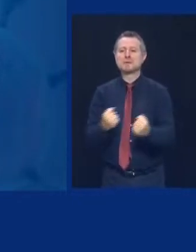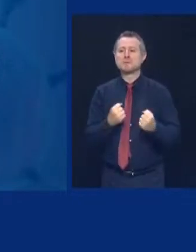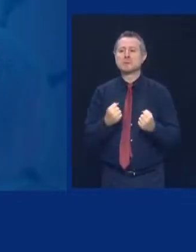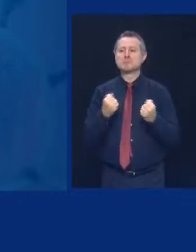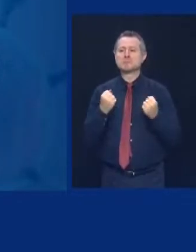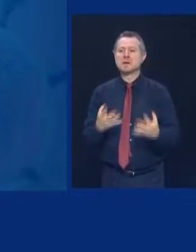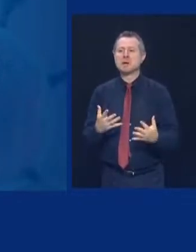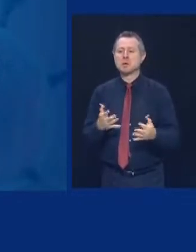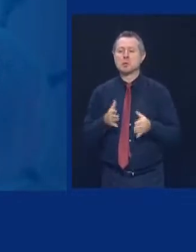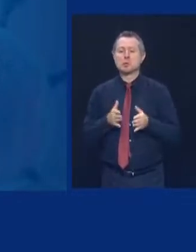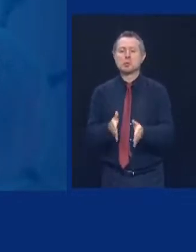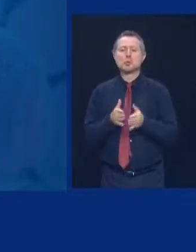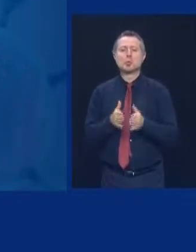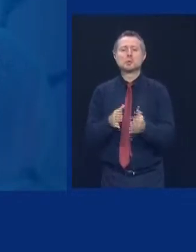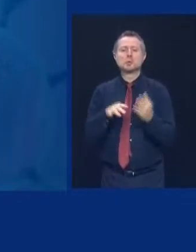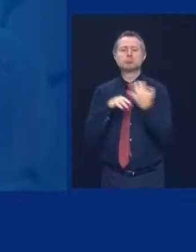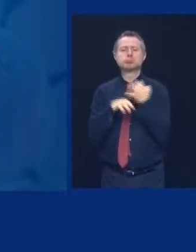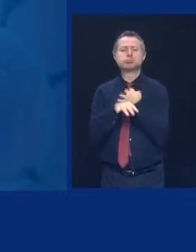are interconnections.